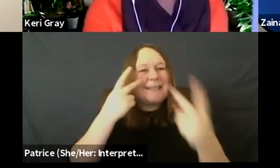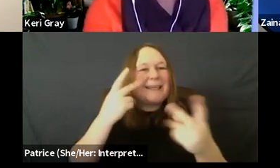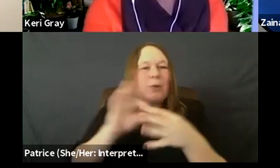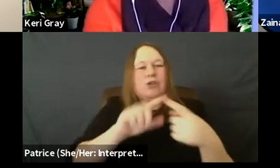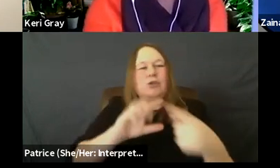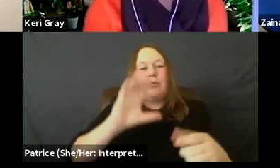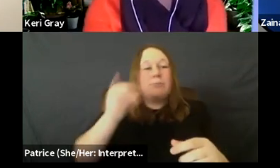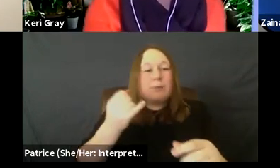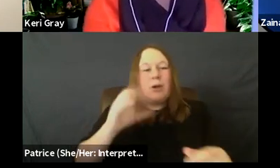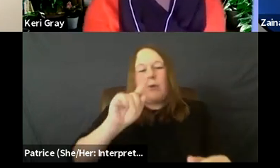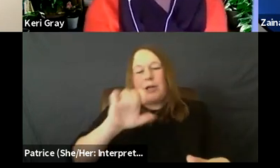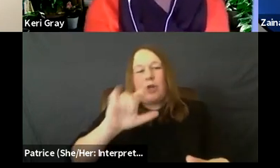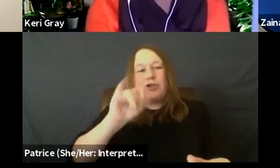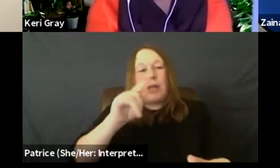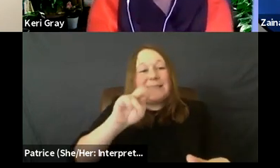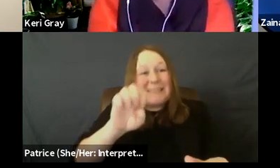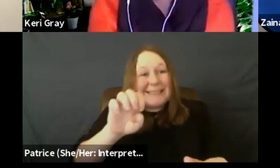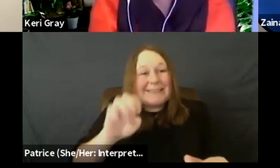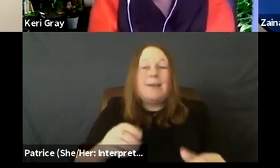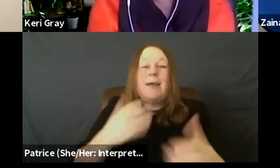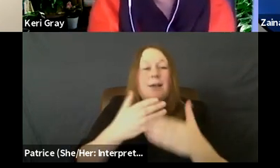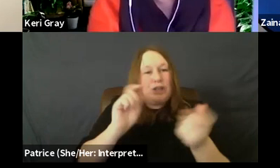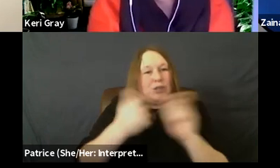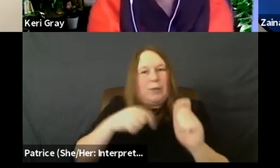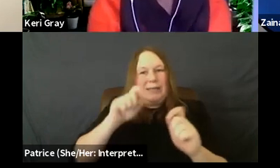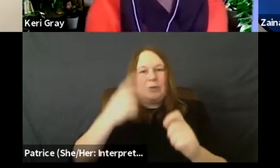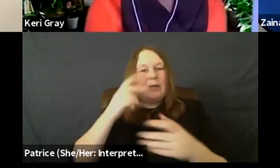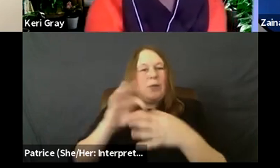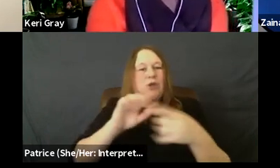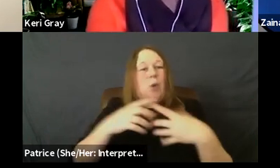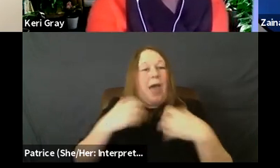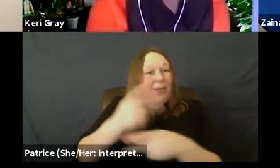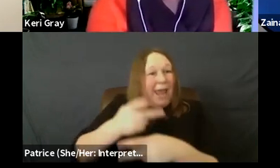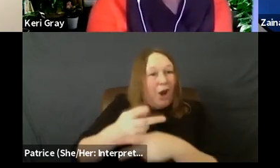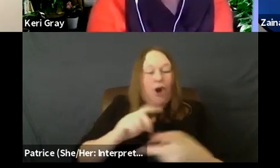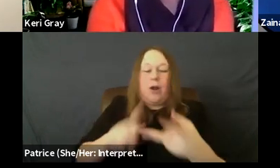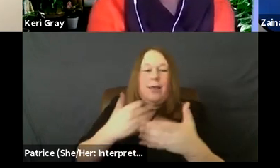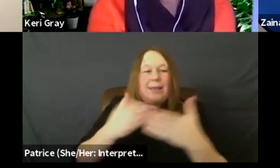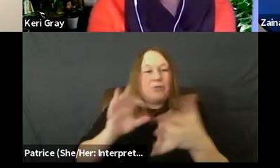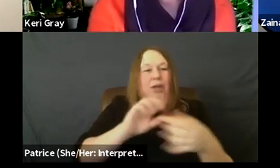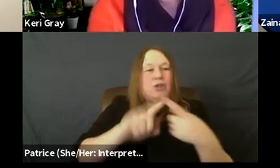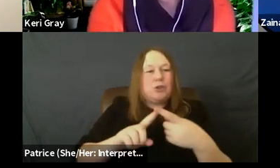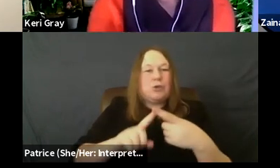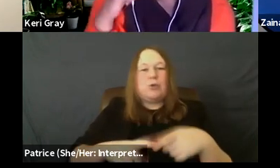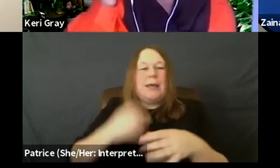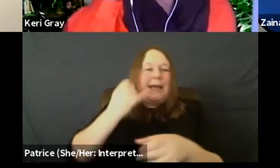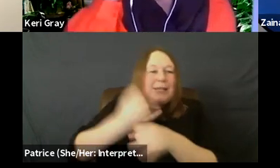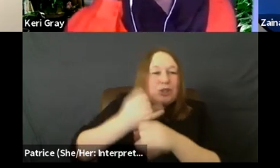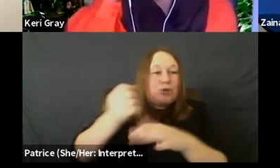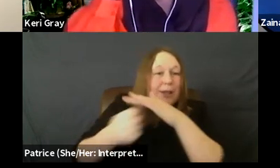criminal justice, if there are changes that we need to see in terms of healthcare, if there are changes that we need to see in terms of